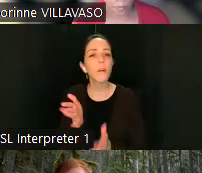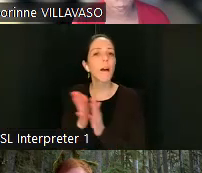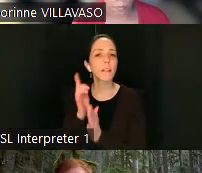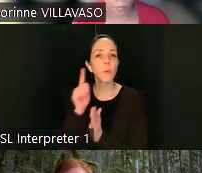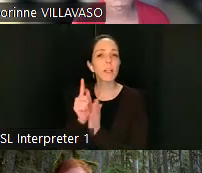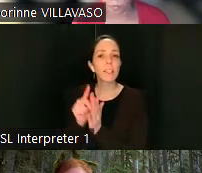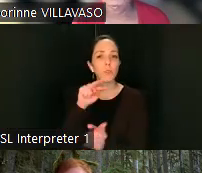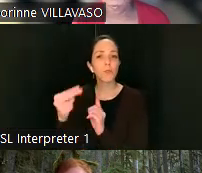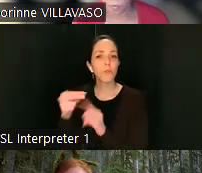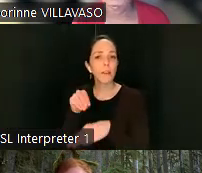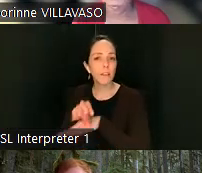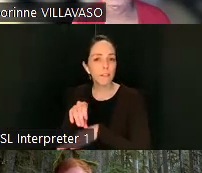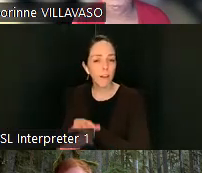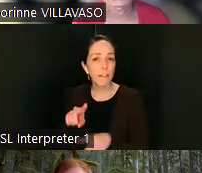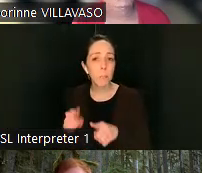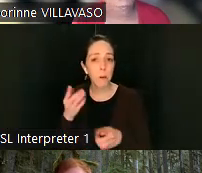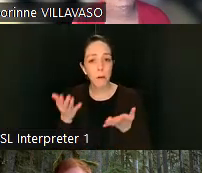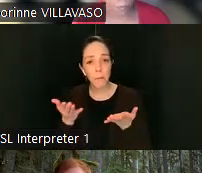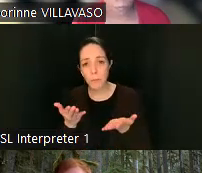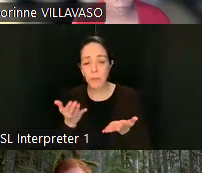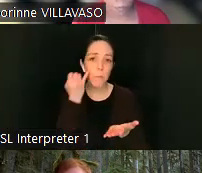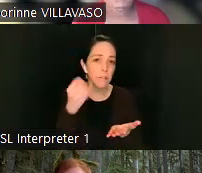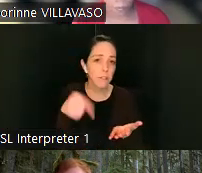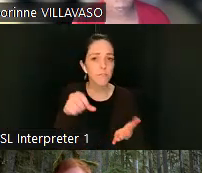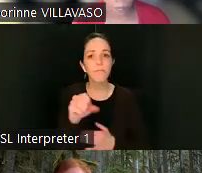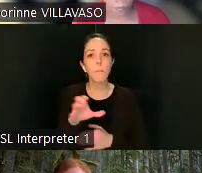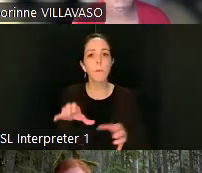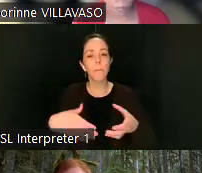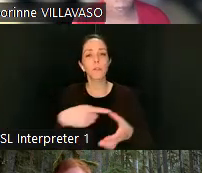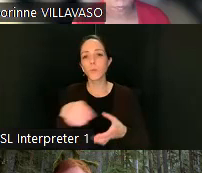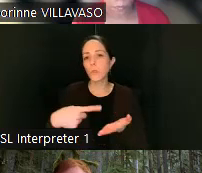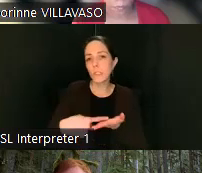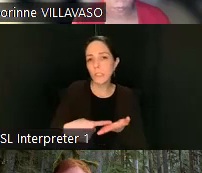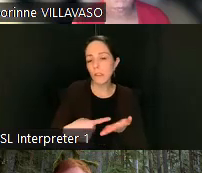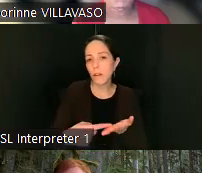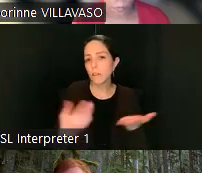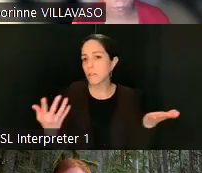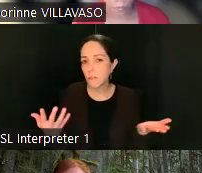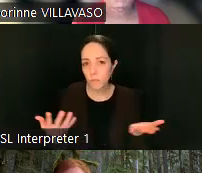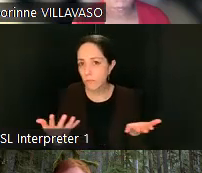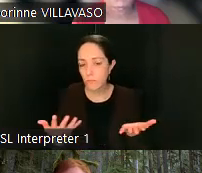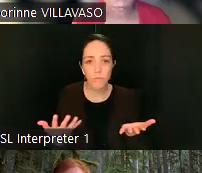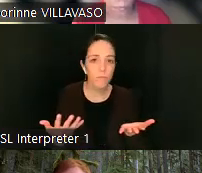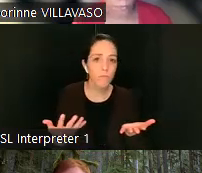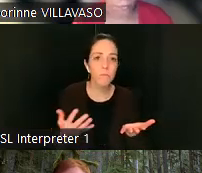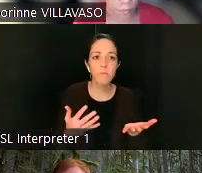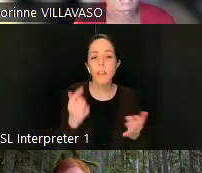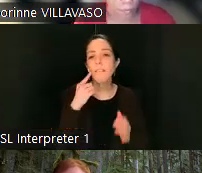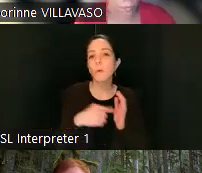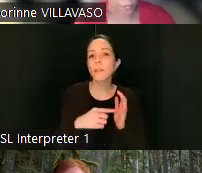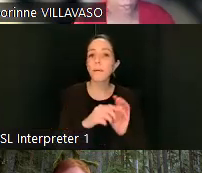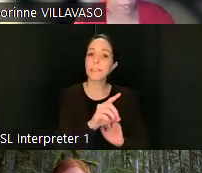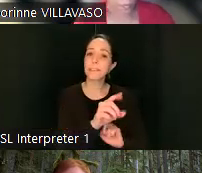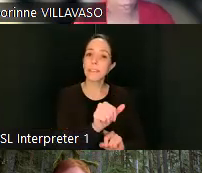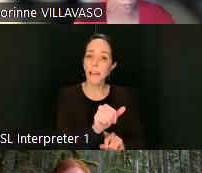be helpful for the subcommittee to kind of explore to what degree a DA or prosecutor's